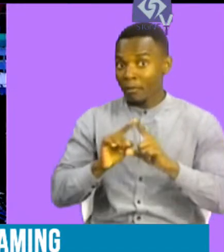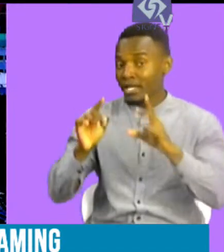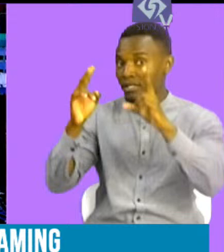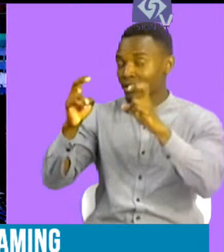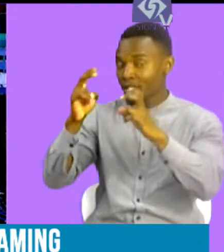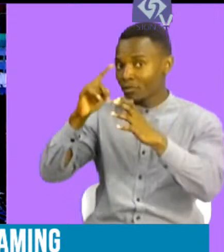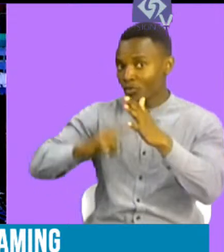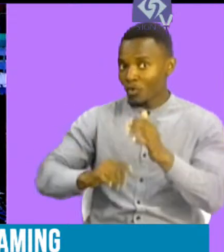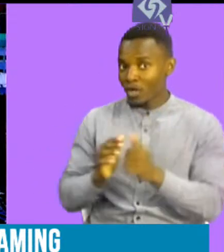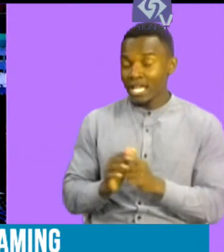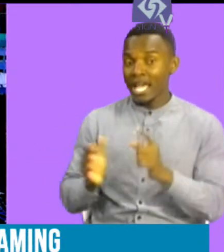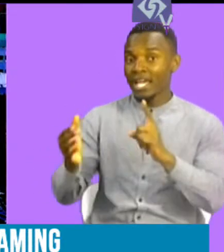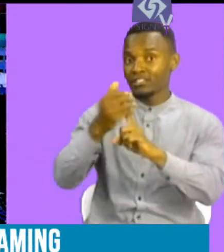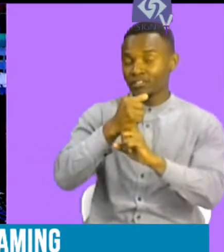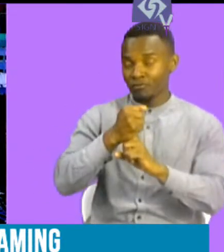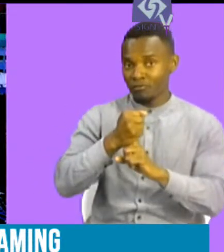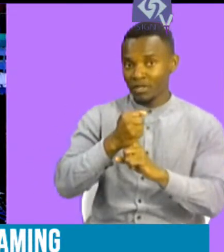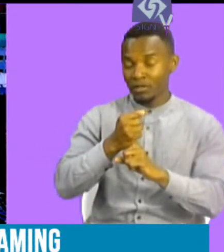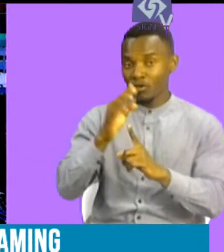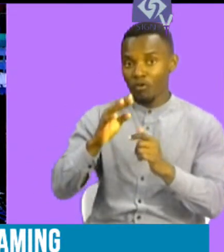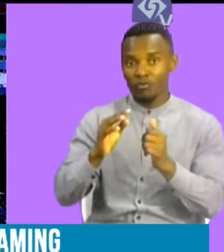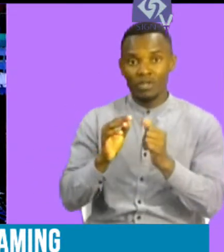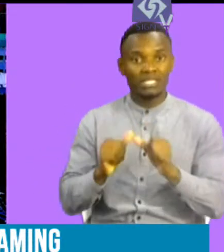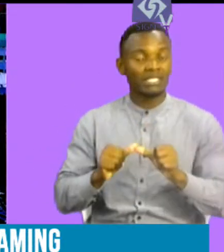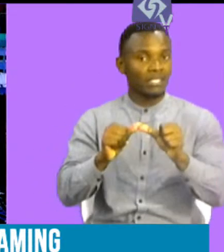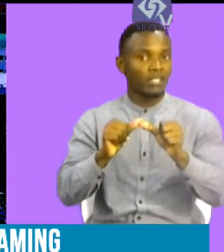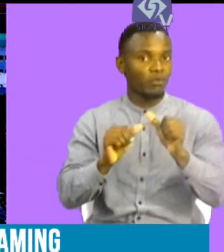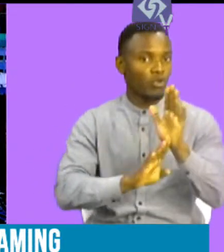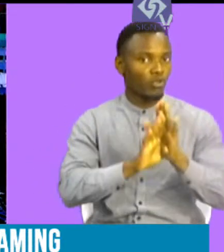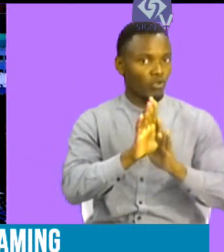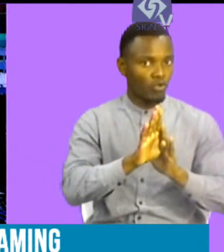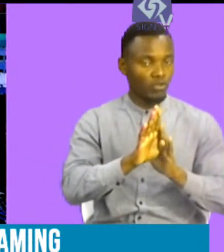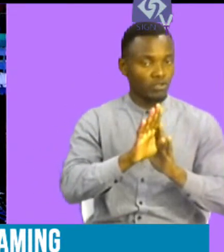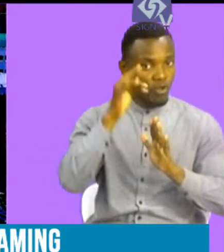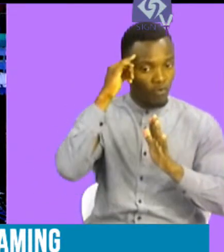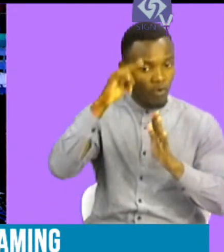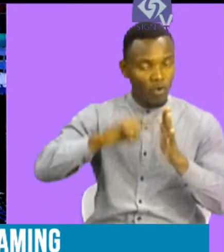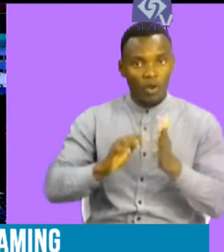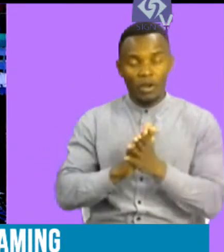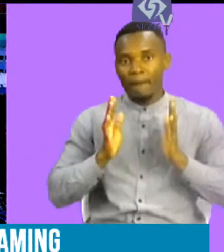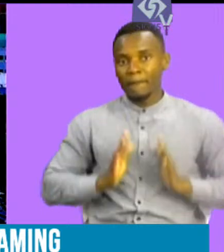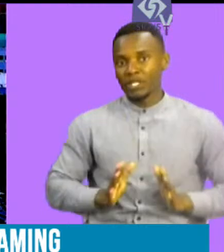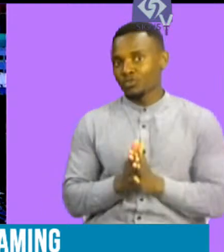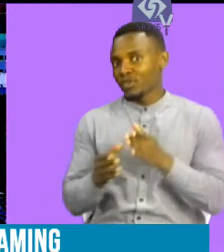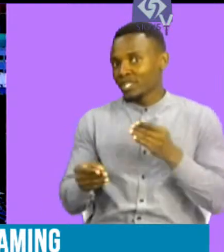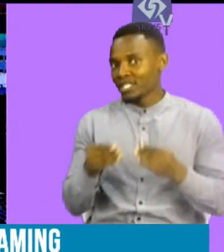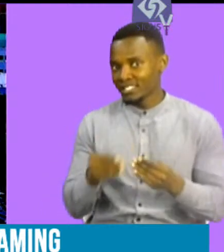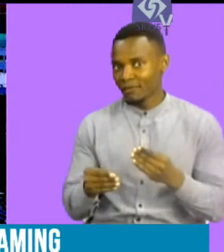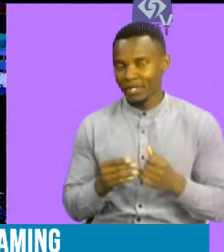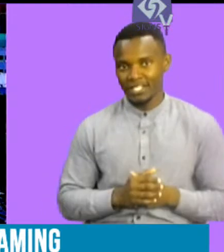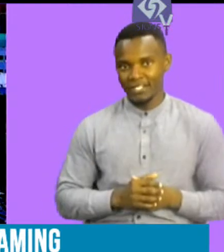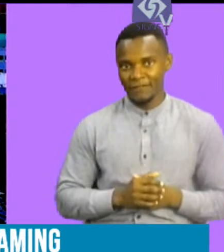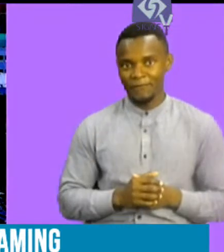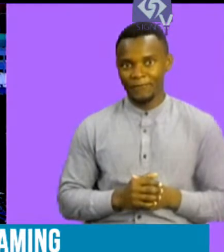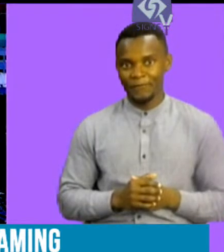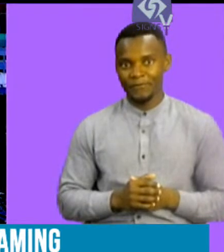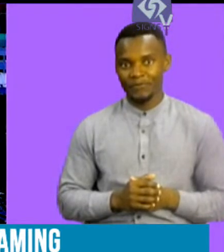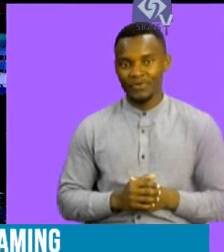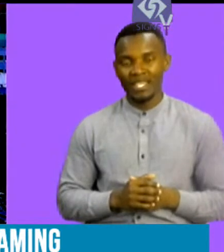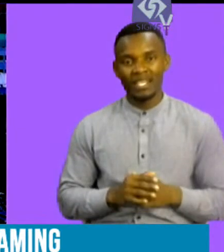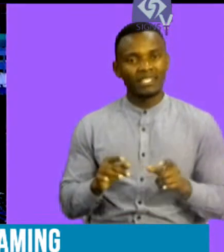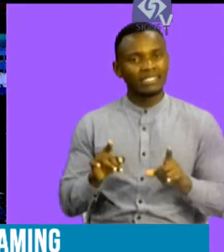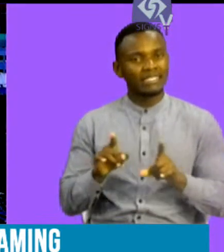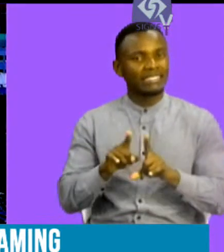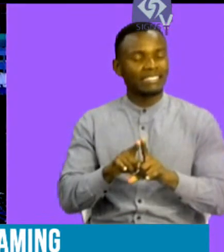achievement of these sustainable goals for and by persons with disabilities, and it can't